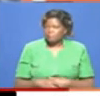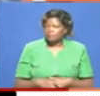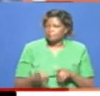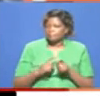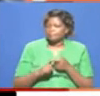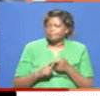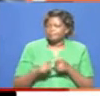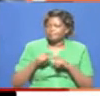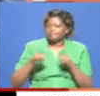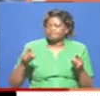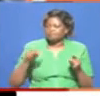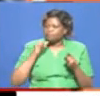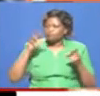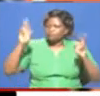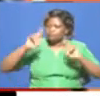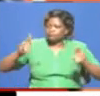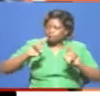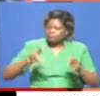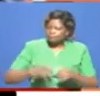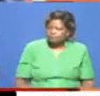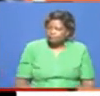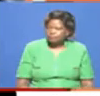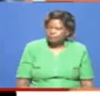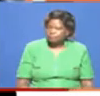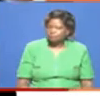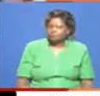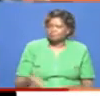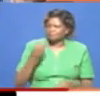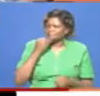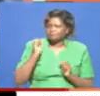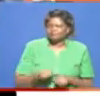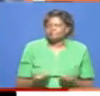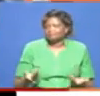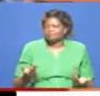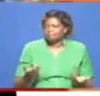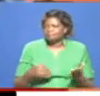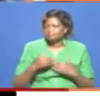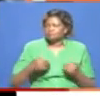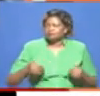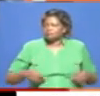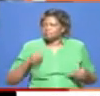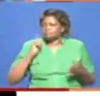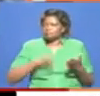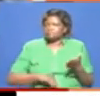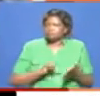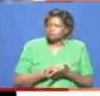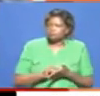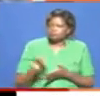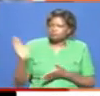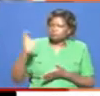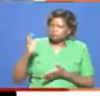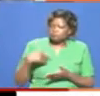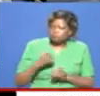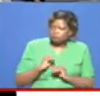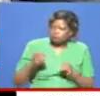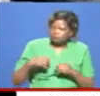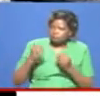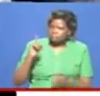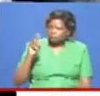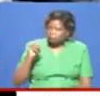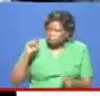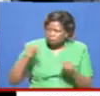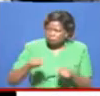not prepared, you're going to squander the 1 million. That is true. All the young people are saying all we lack is capital. But give them 1 million shillings today and see